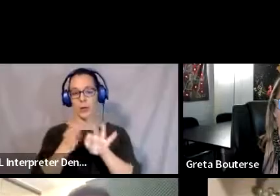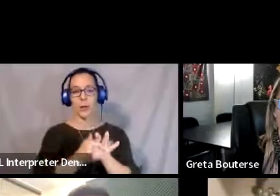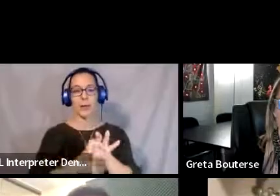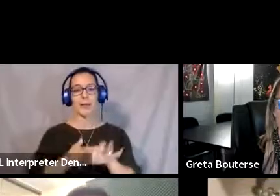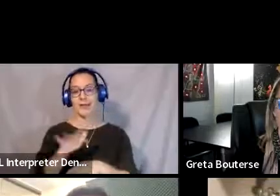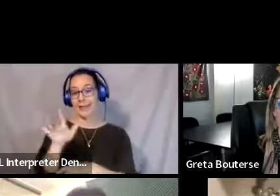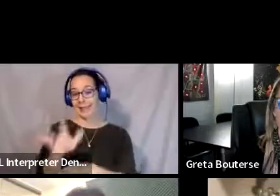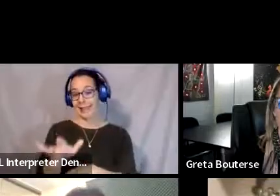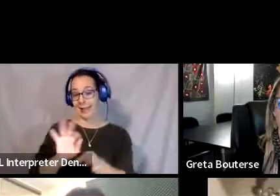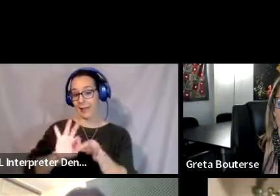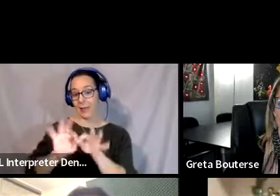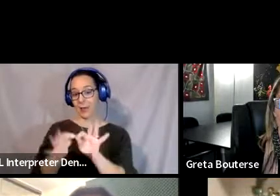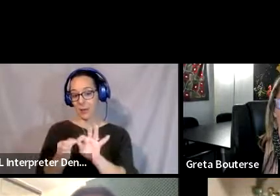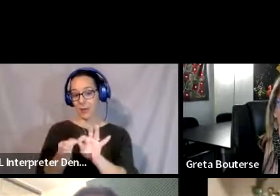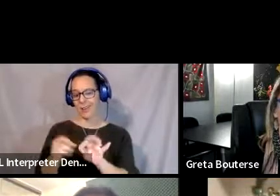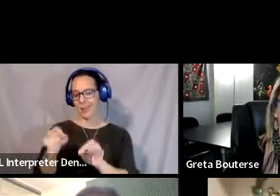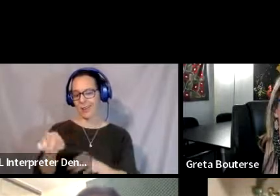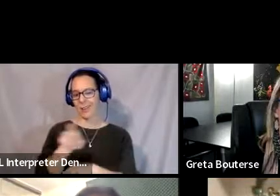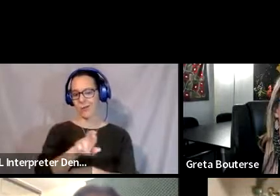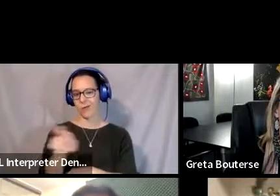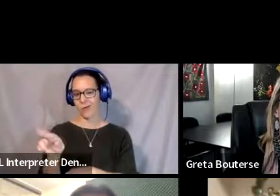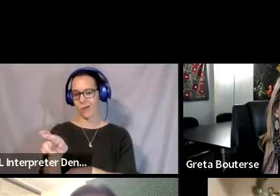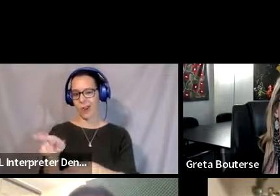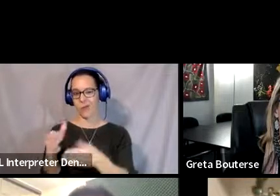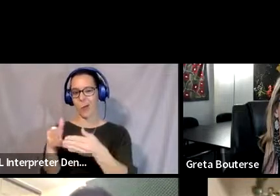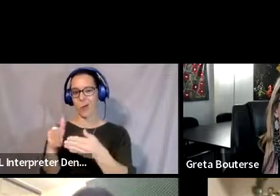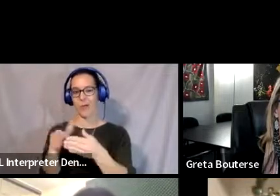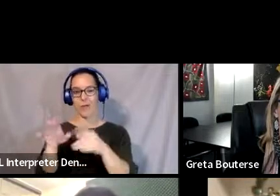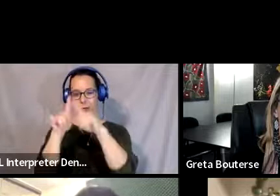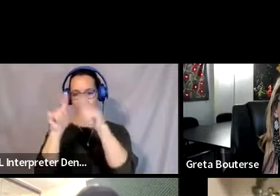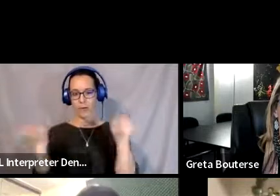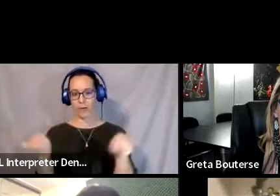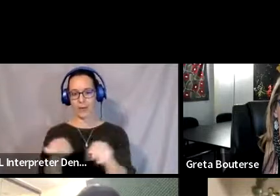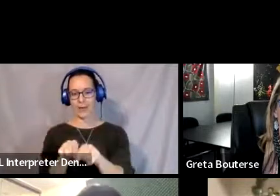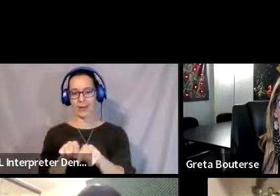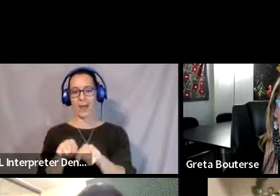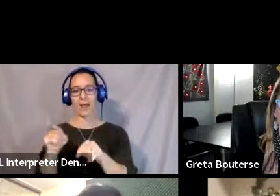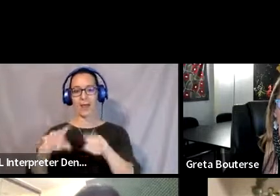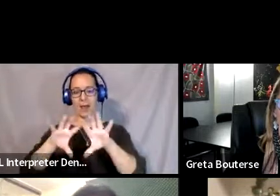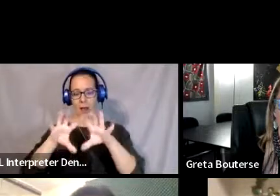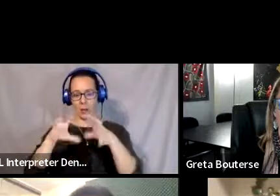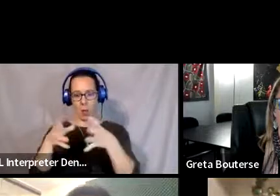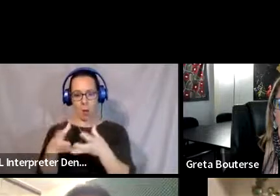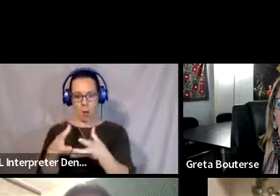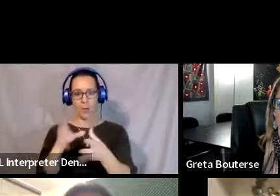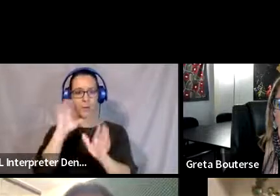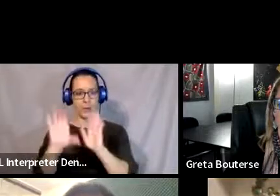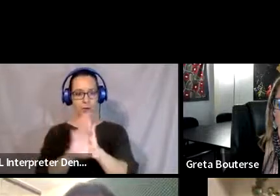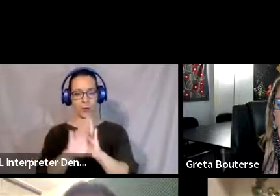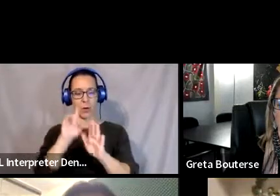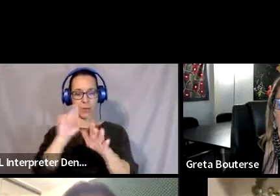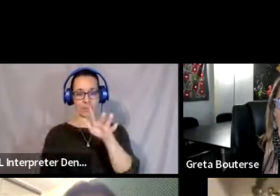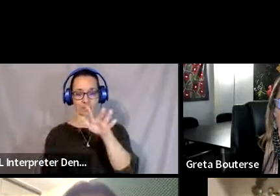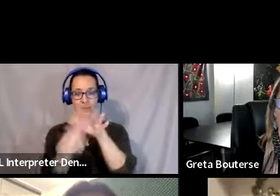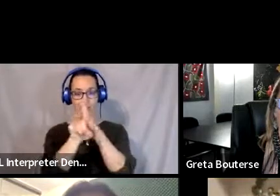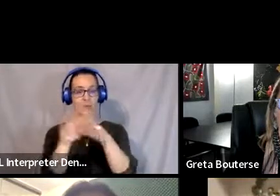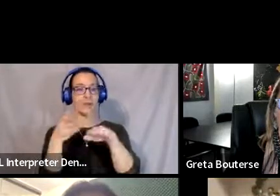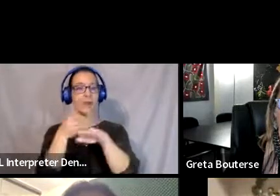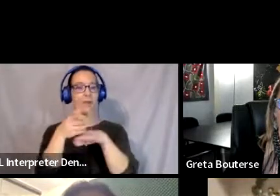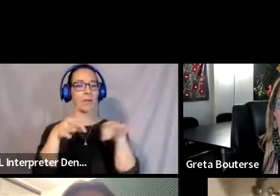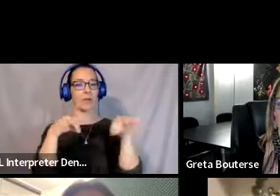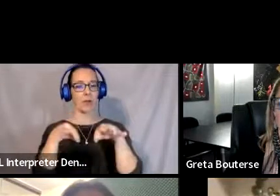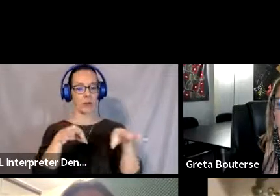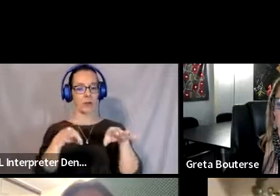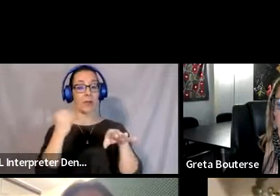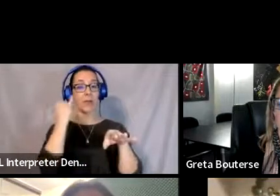interpretation button at the bottom right of your Zoom screen. You'll see a globe icon that will be turned on right after these instructions. If you're joining us